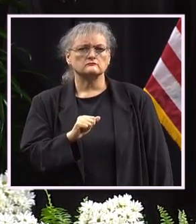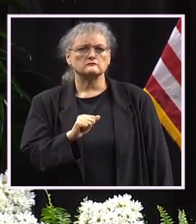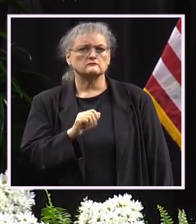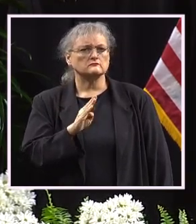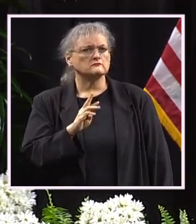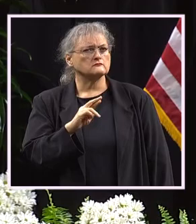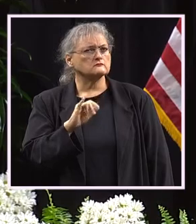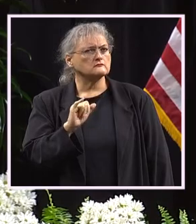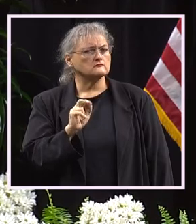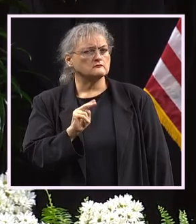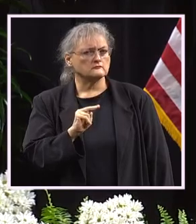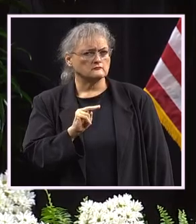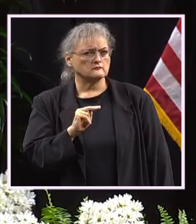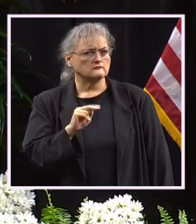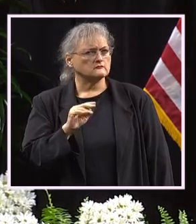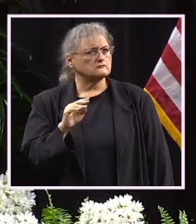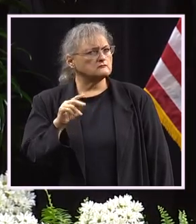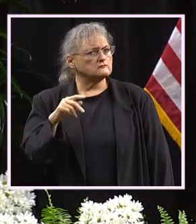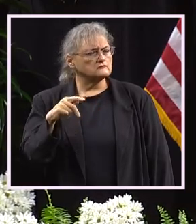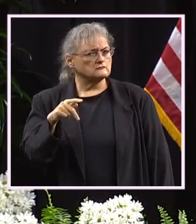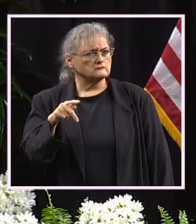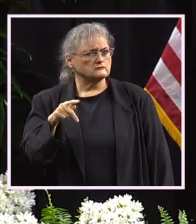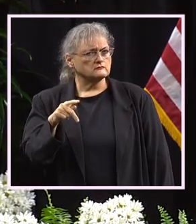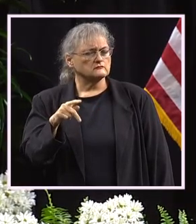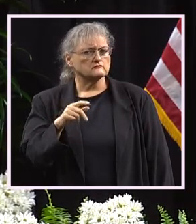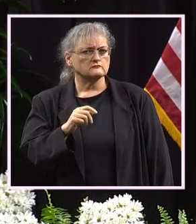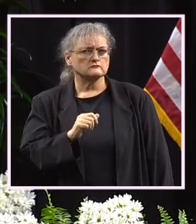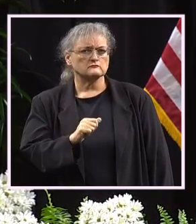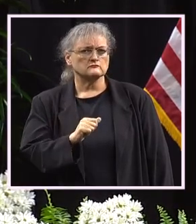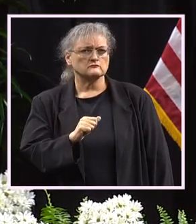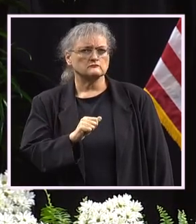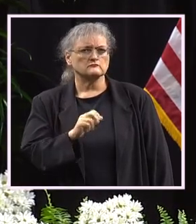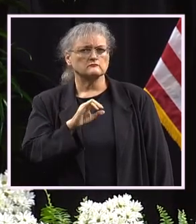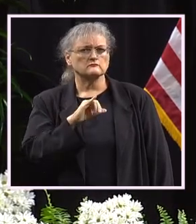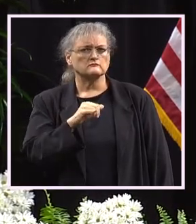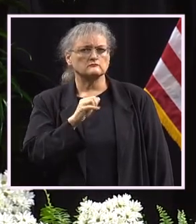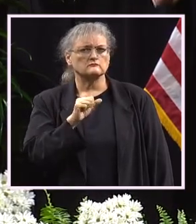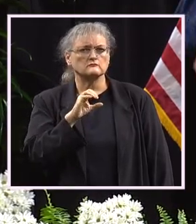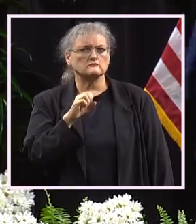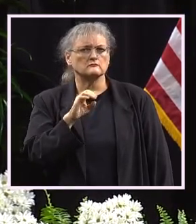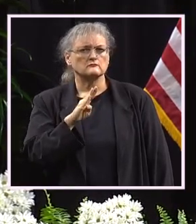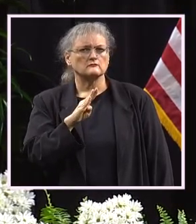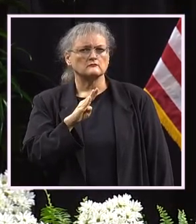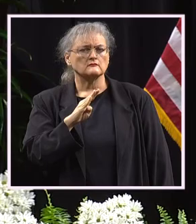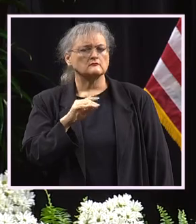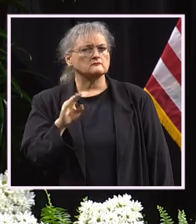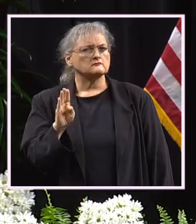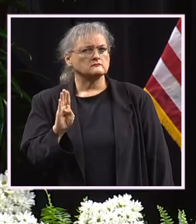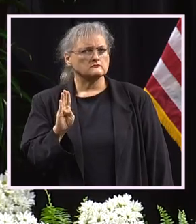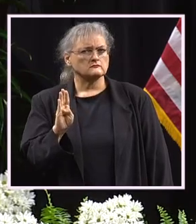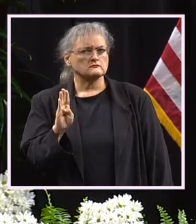Ryan Desma Pavlich, Master of Science. Jacob K. Farrell.